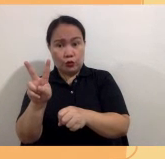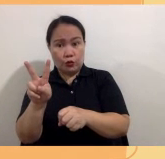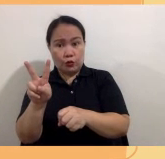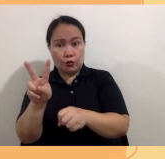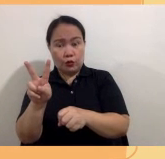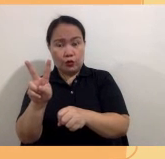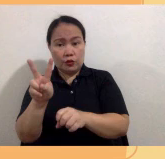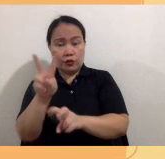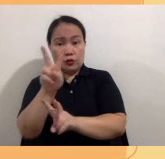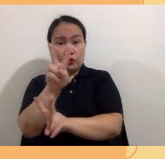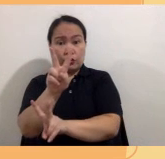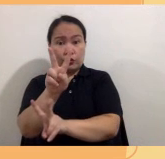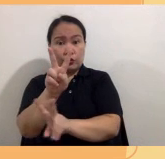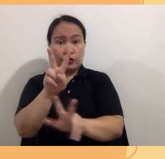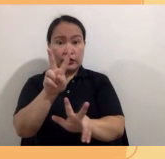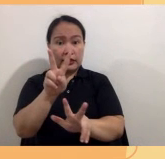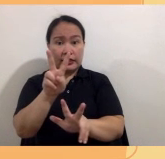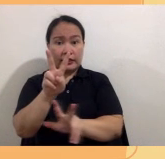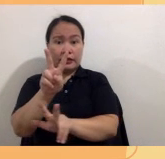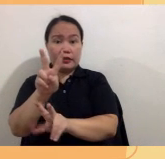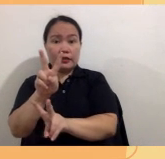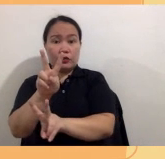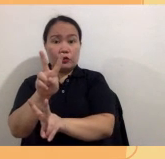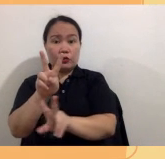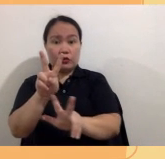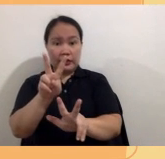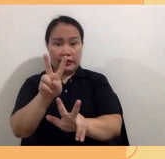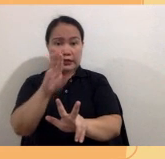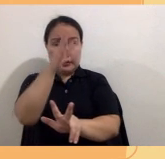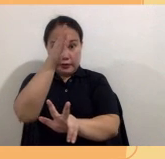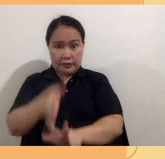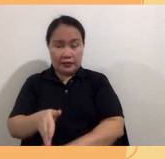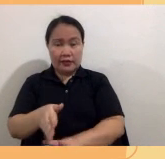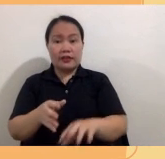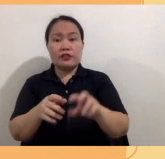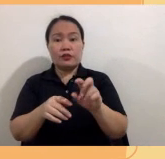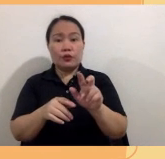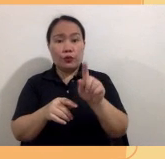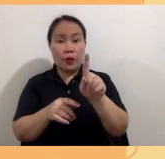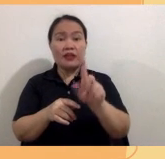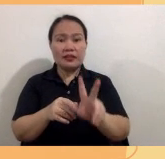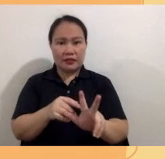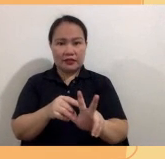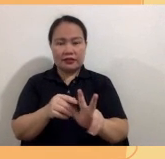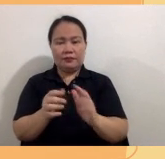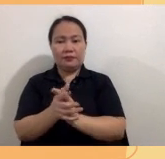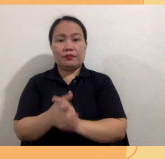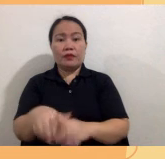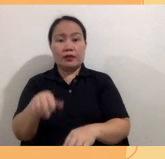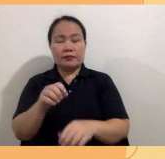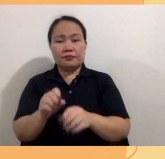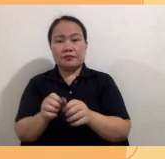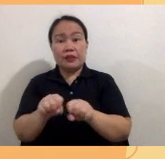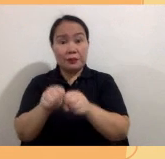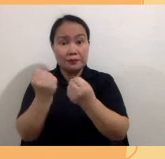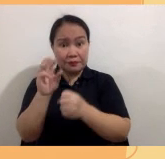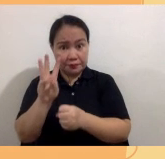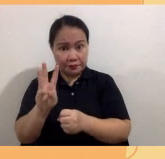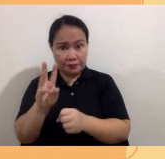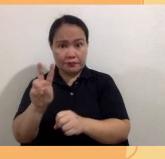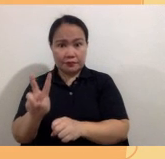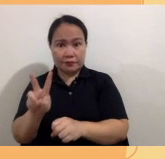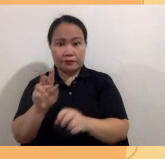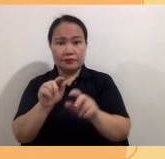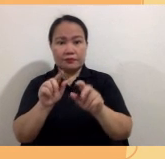by 2, so that is 1, and then 6 divided by 2, that is 3. So, therefore, the lowest term is 1/3.